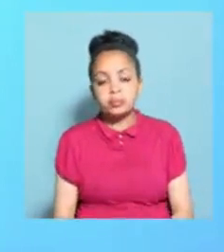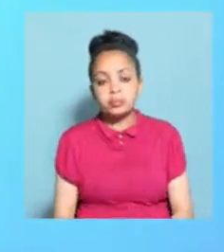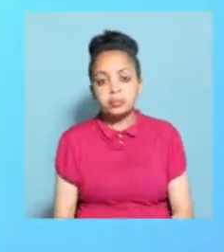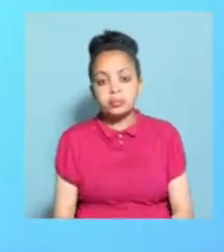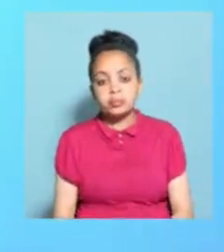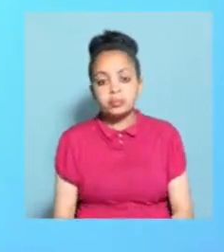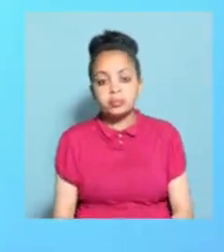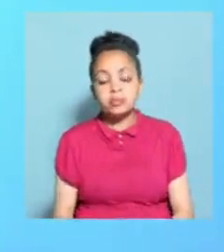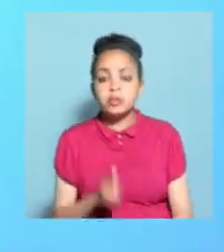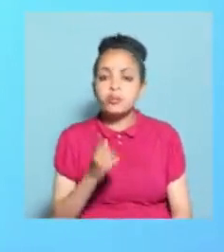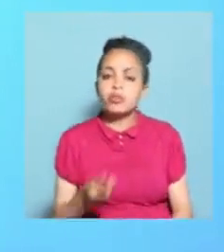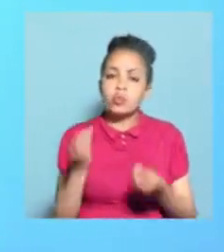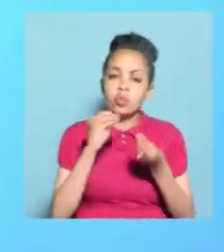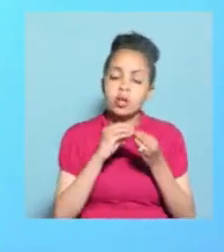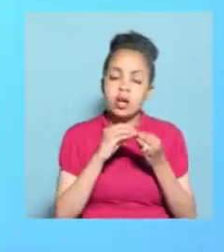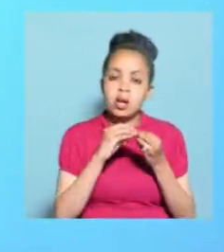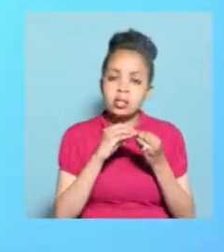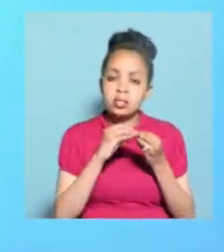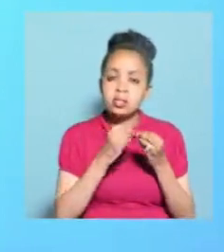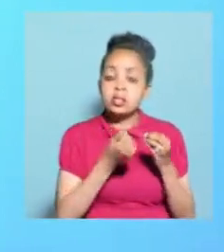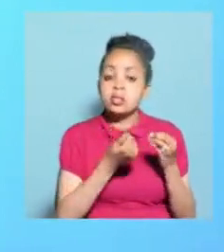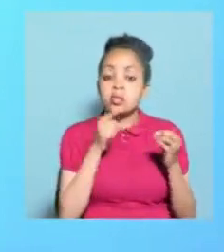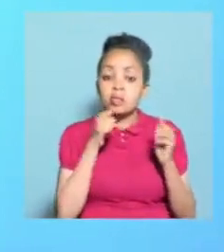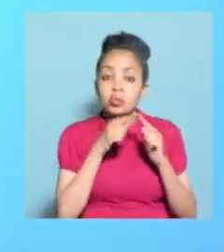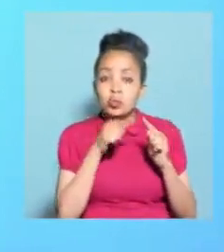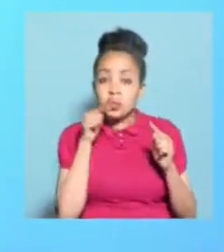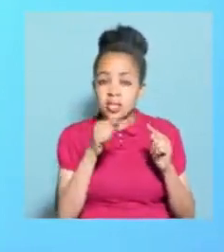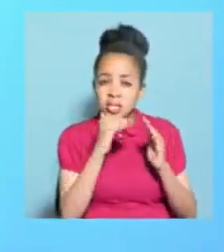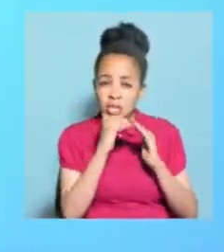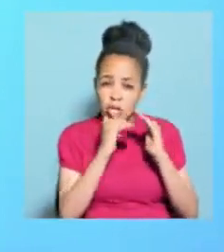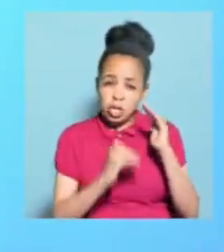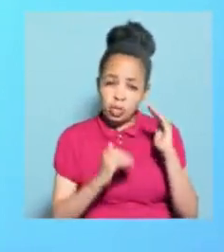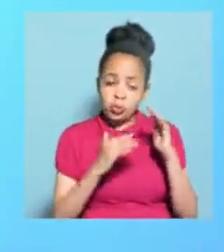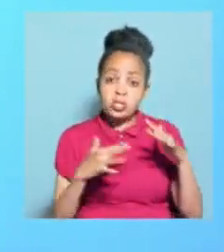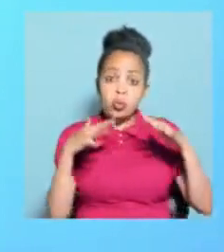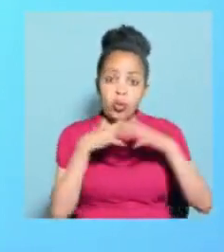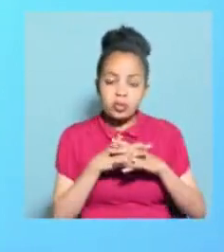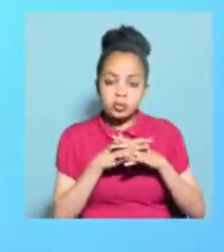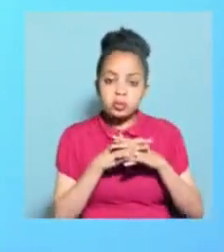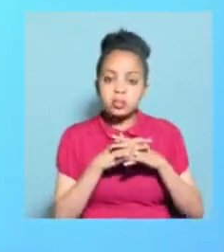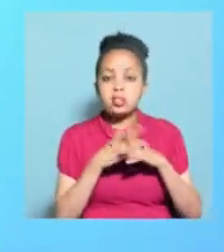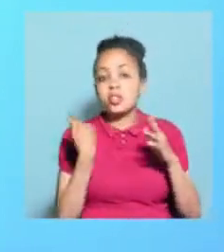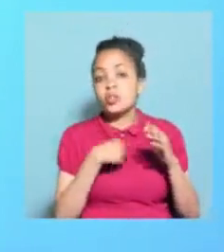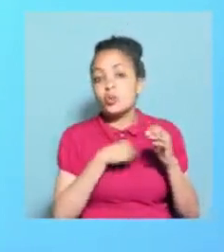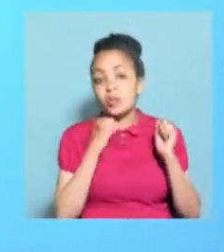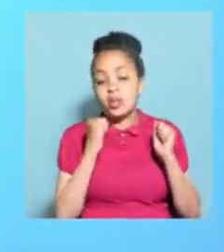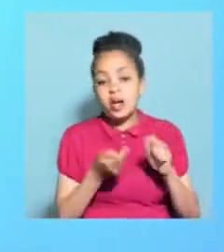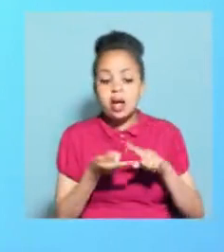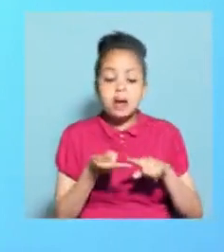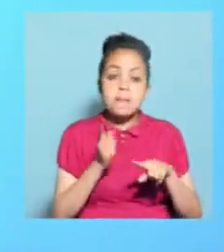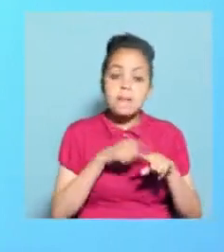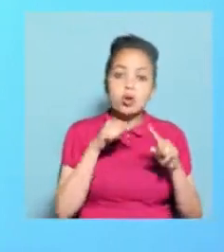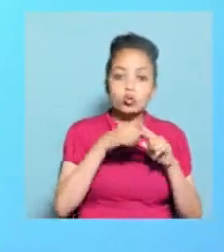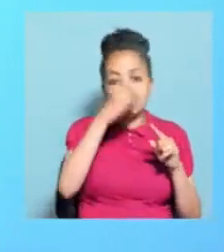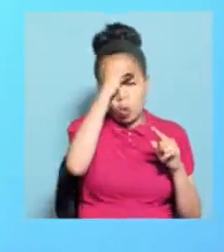So, if we add certain concentration of substrate to this reduced rate of reaction, we can back to that